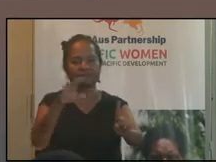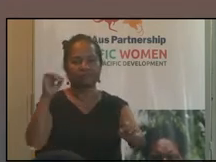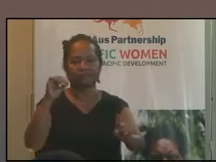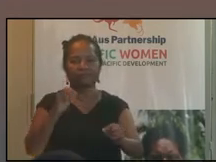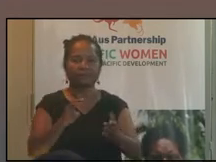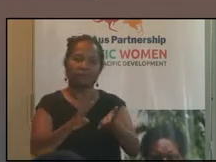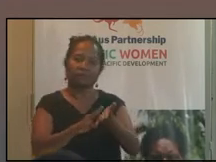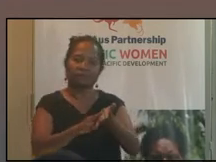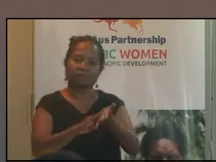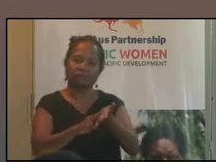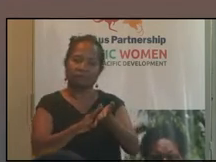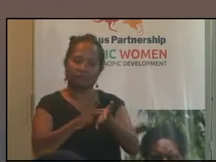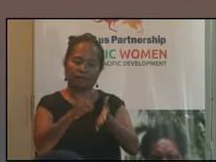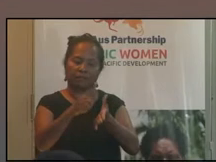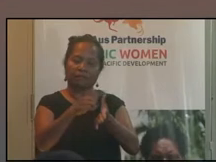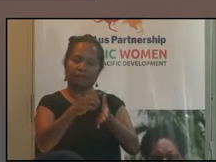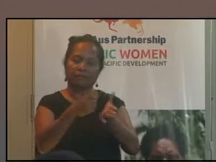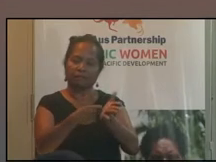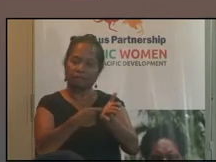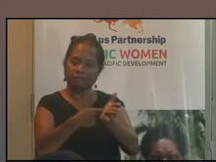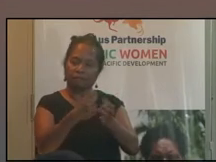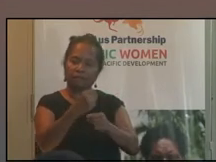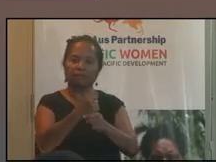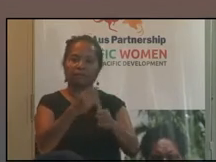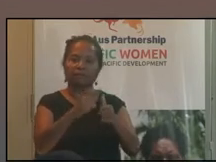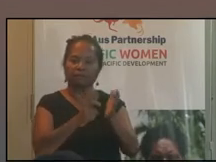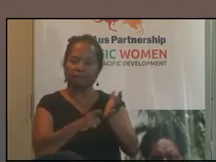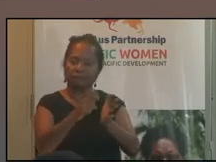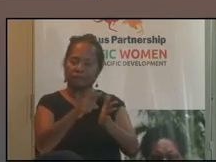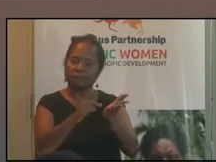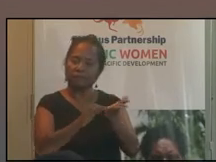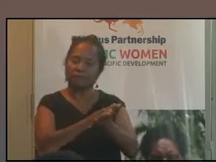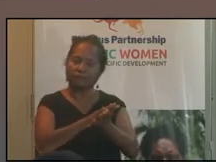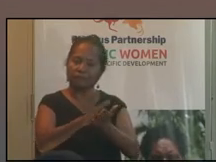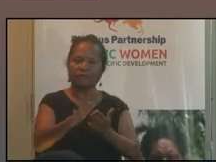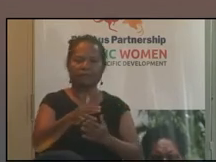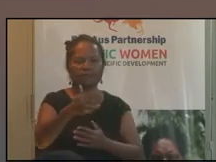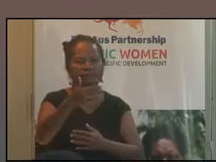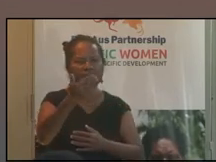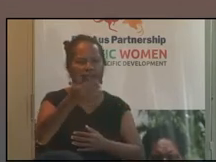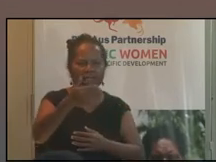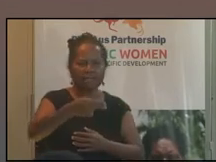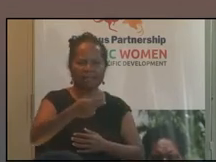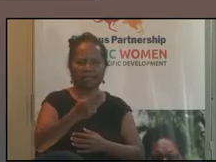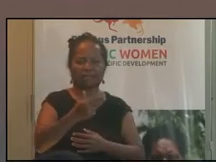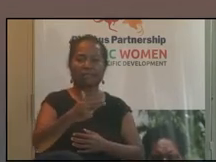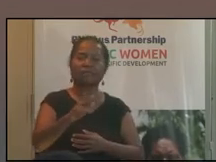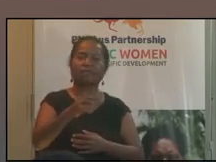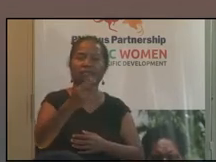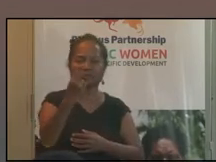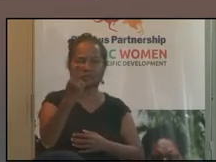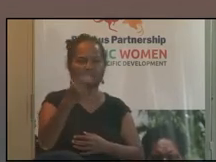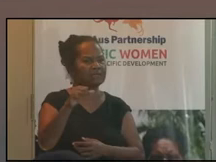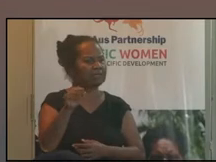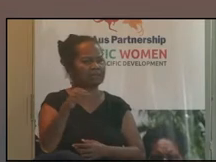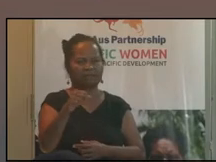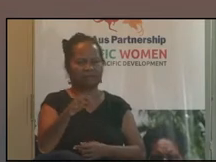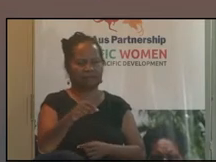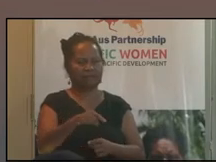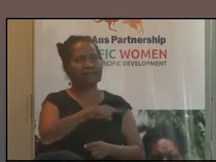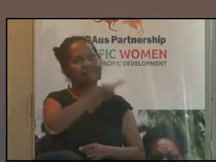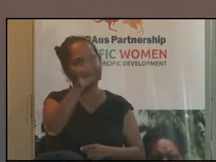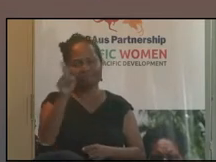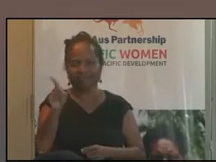Margaret Loco, who has been contesting for Moresby South and the NCD seat since 1982, and she still hasn't won. Her